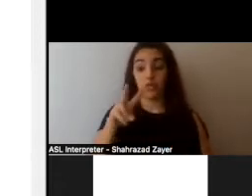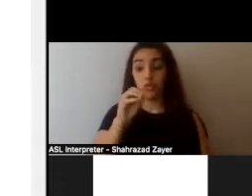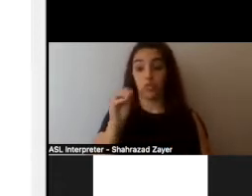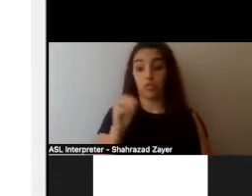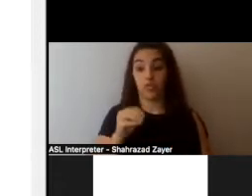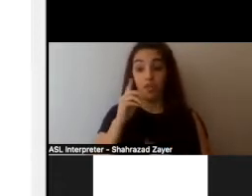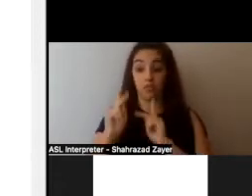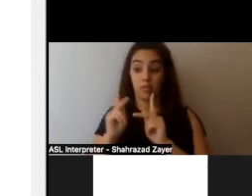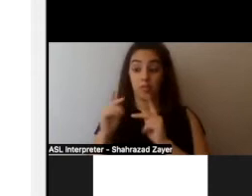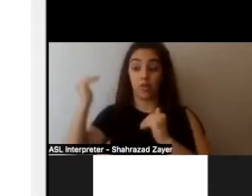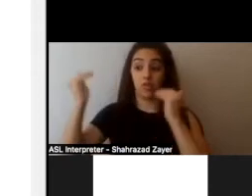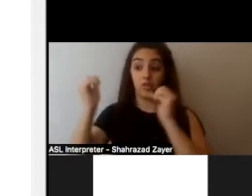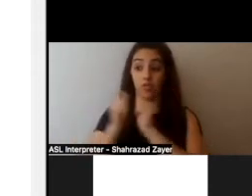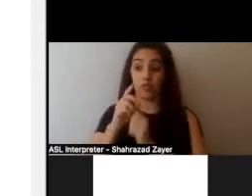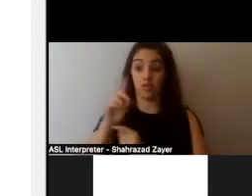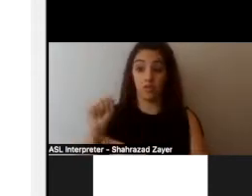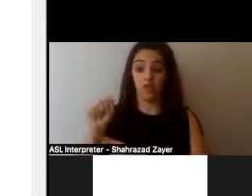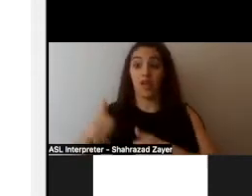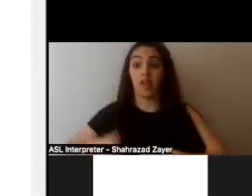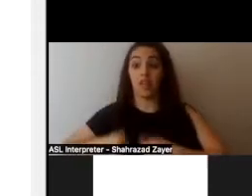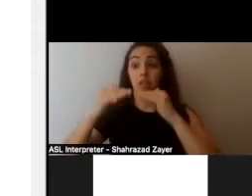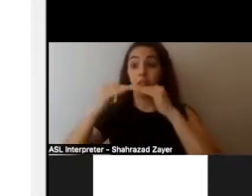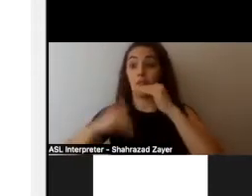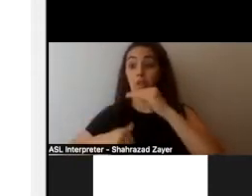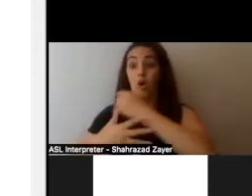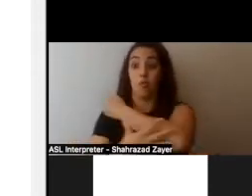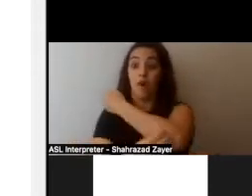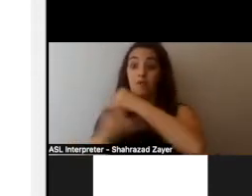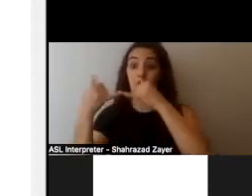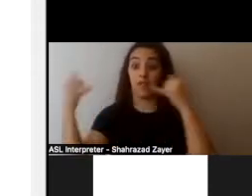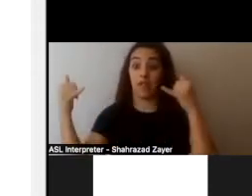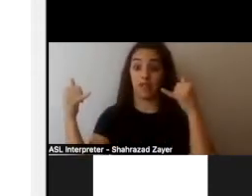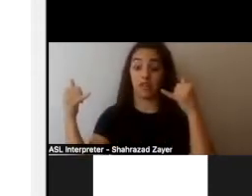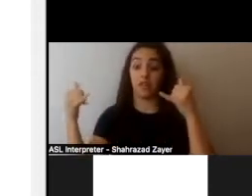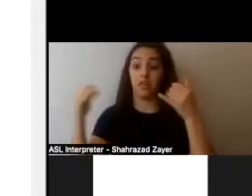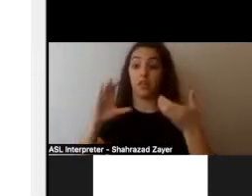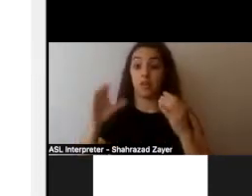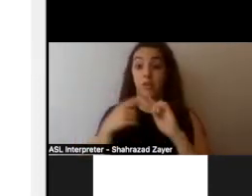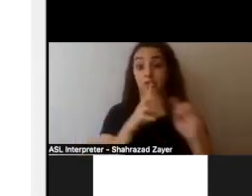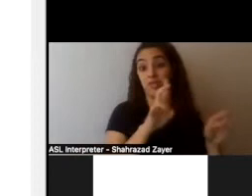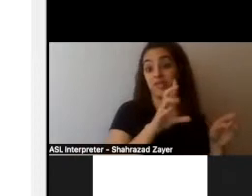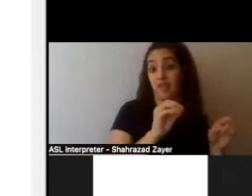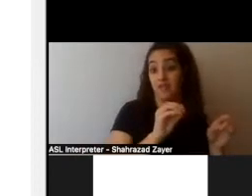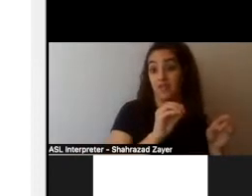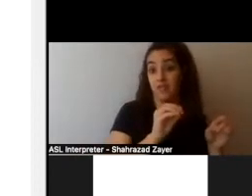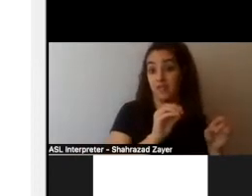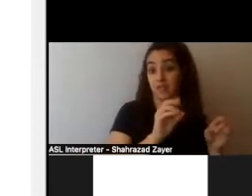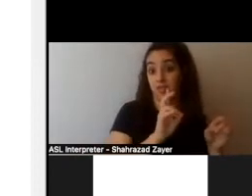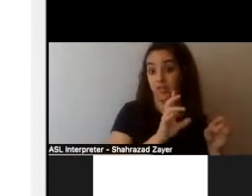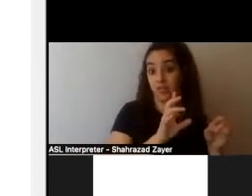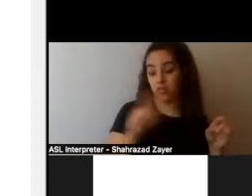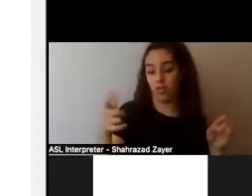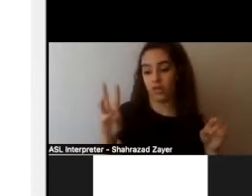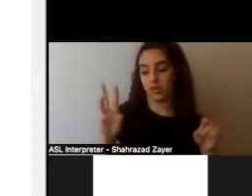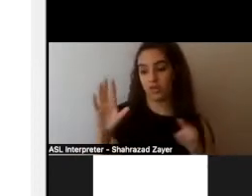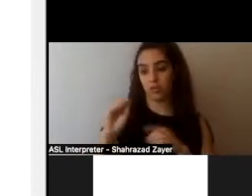line compared with 11% of individuals without a disability. Again, 26% of people with